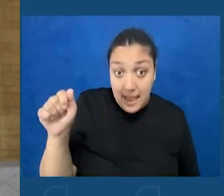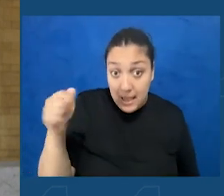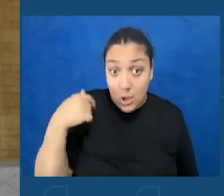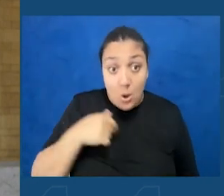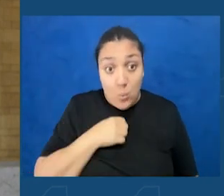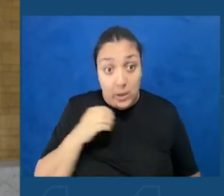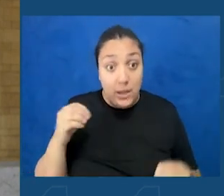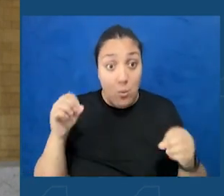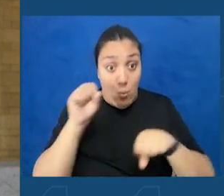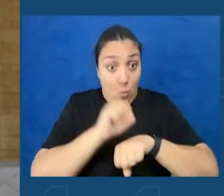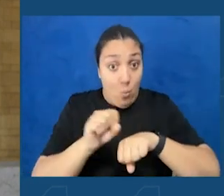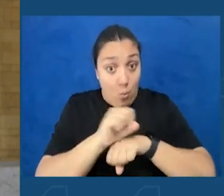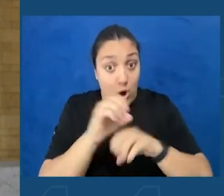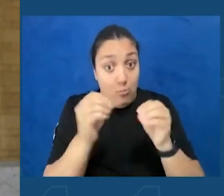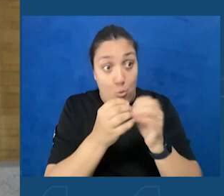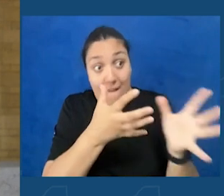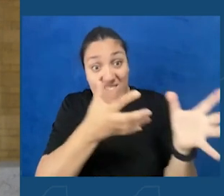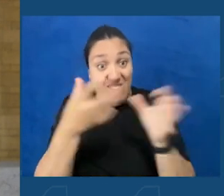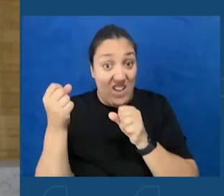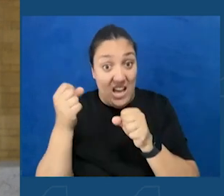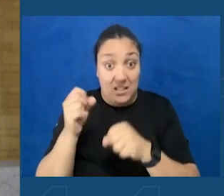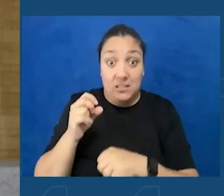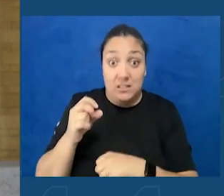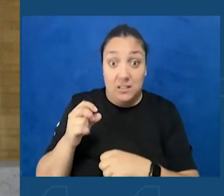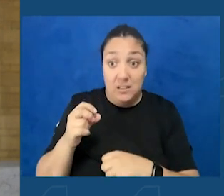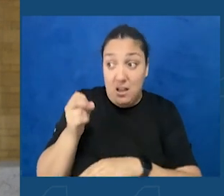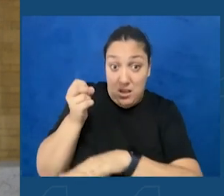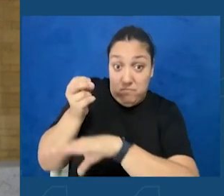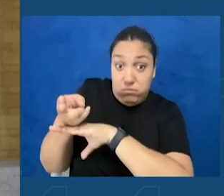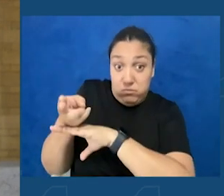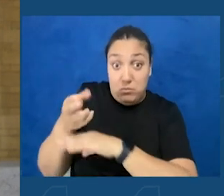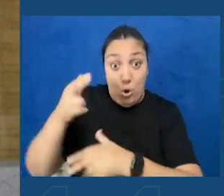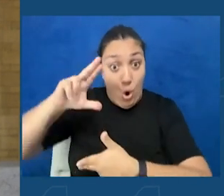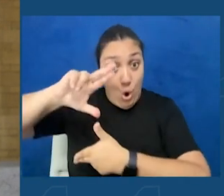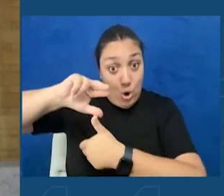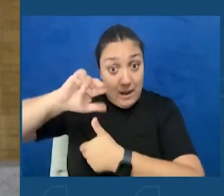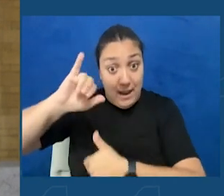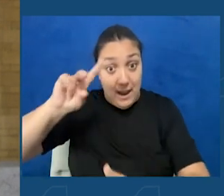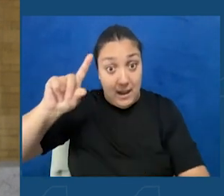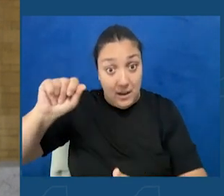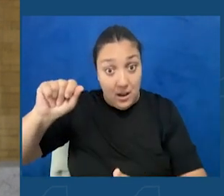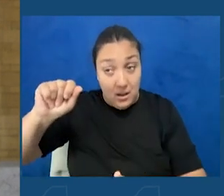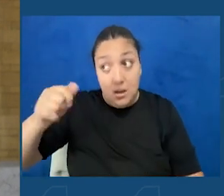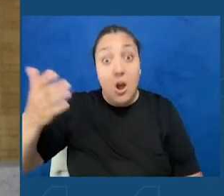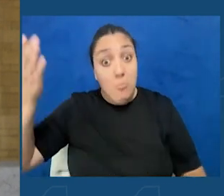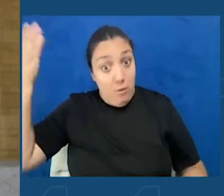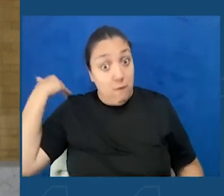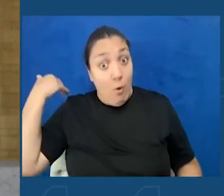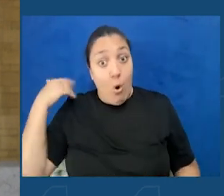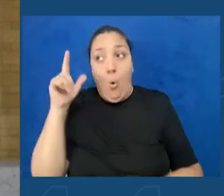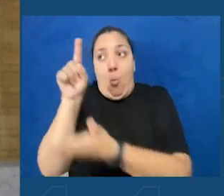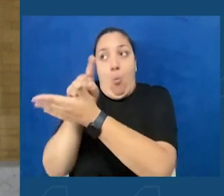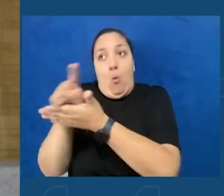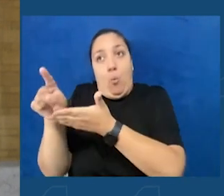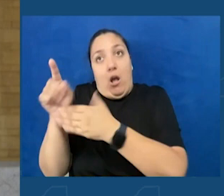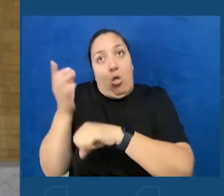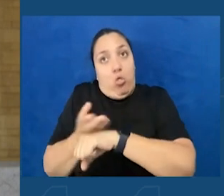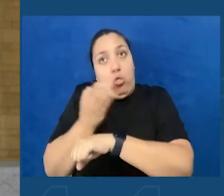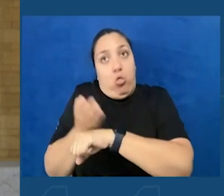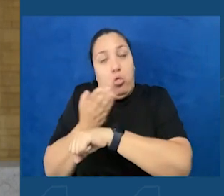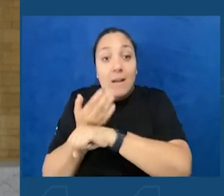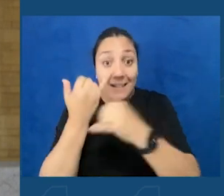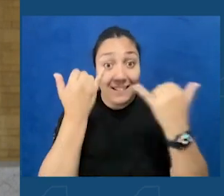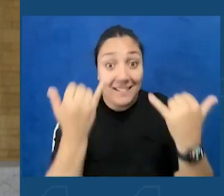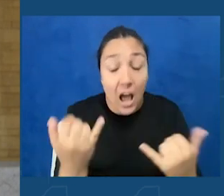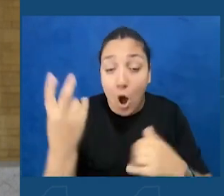under Hurricane Ida. What took us a week, we did in 2 days. And yesterday, just less